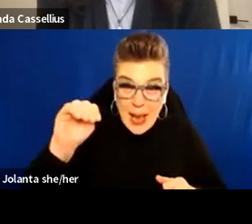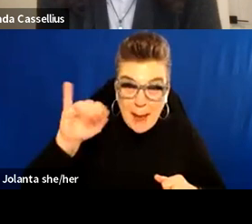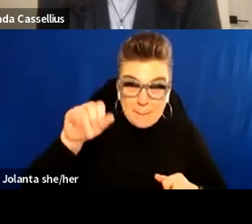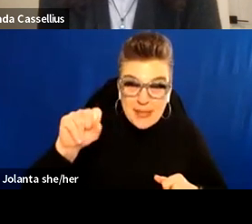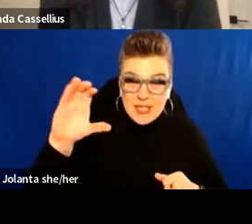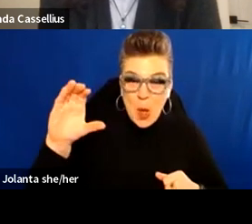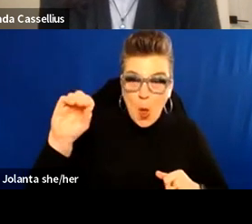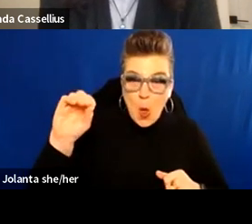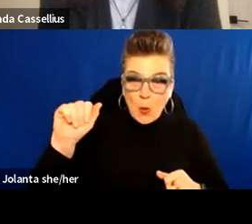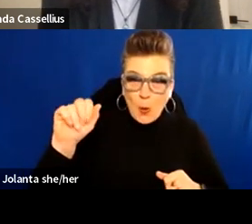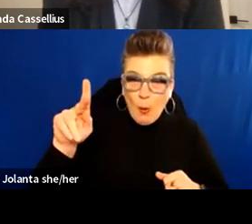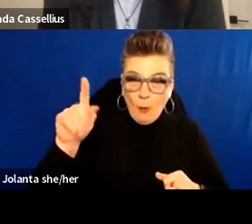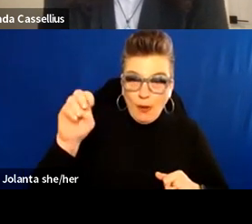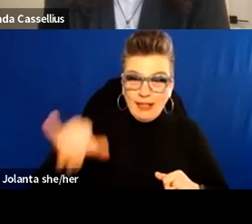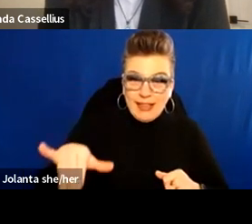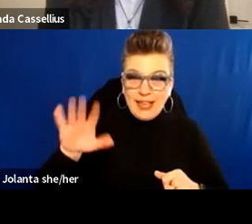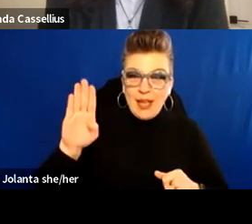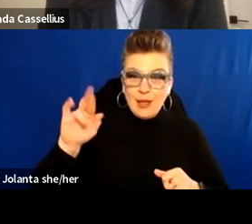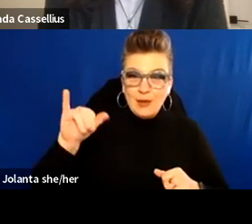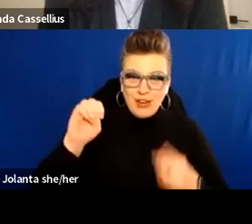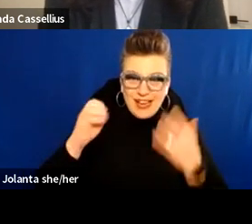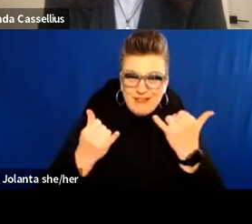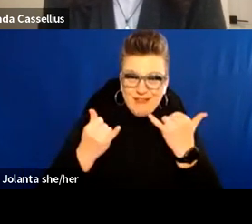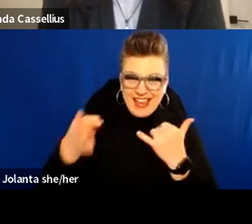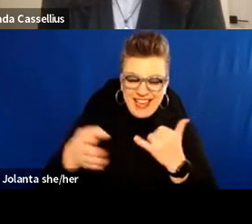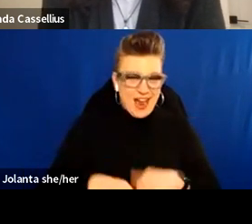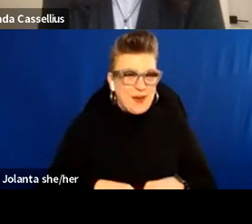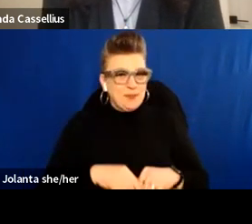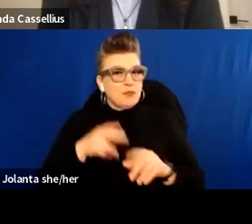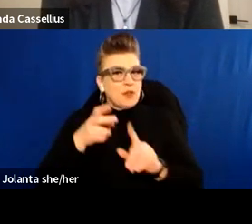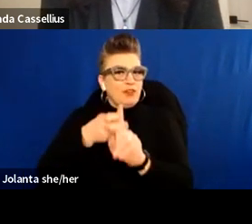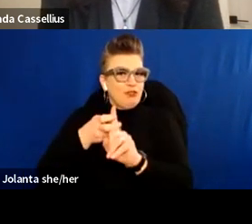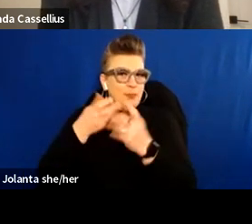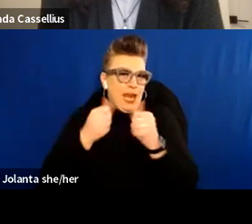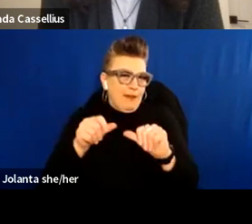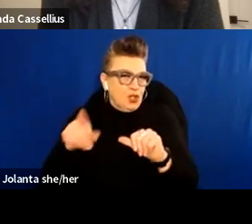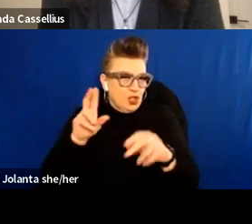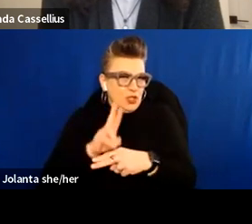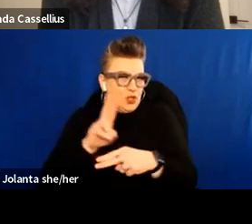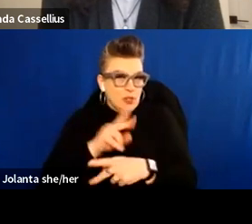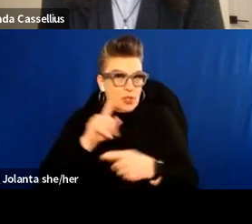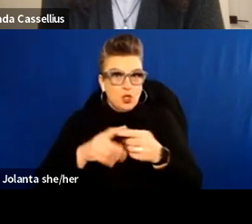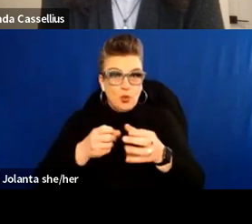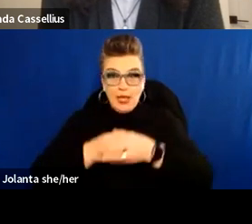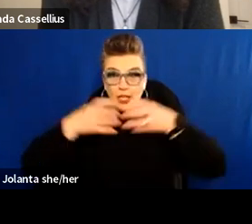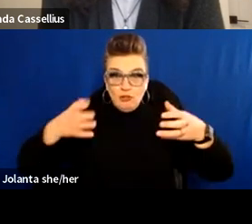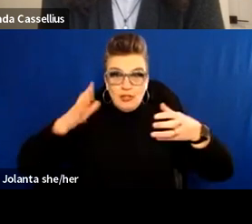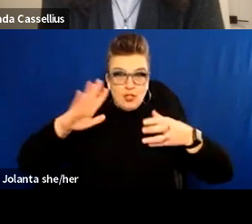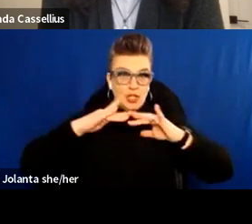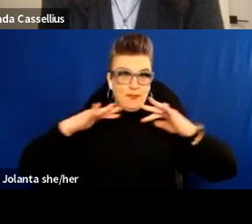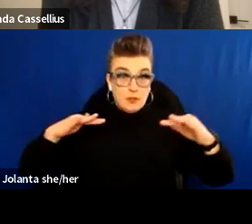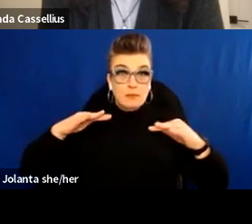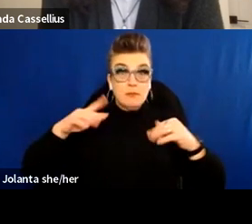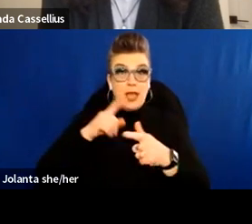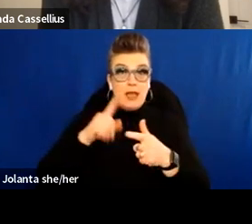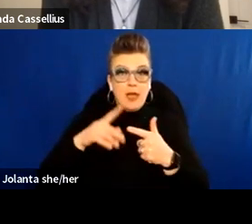just popped on and um and the recruitment efforts that she's using in order to increase her diversity and then also